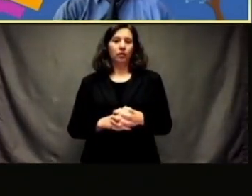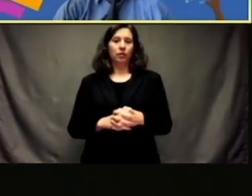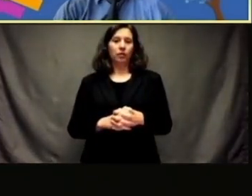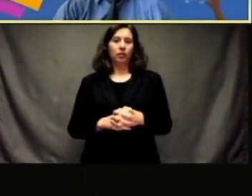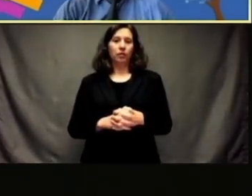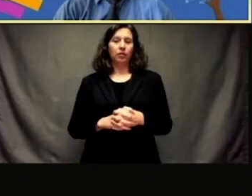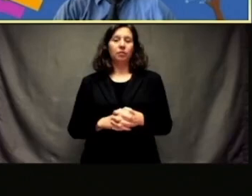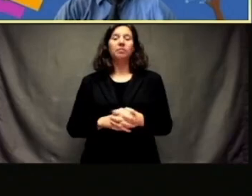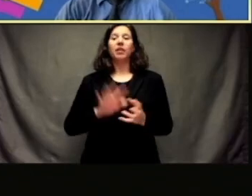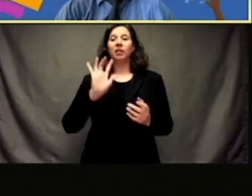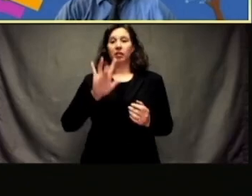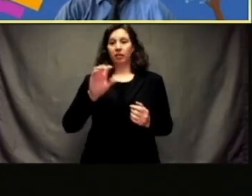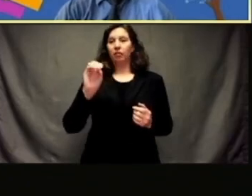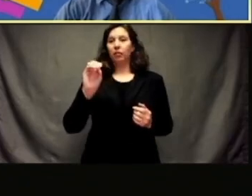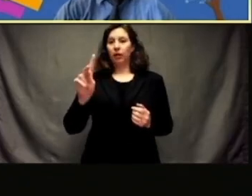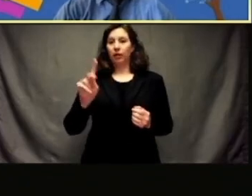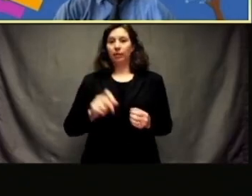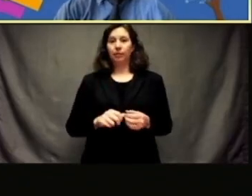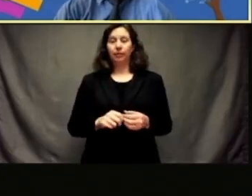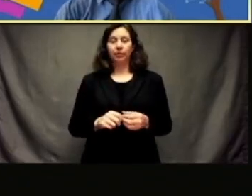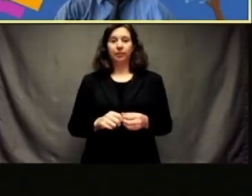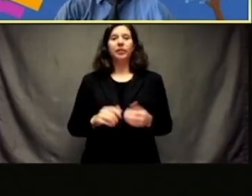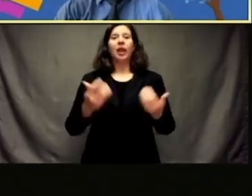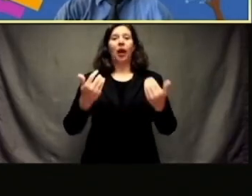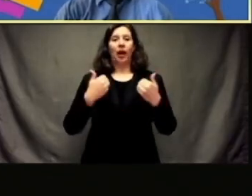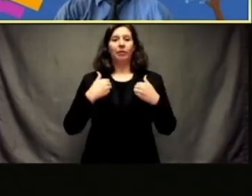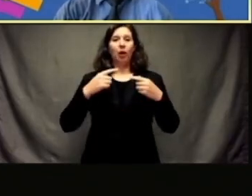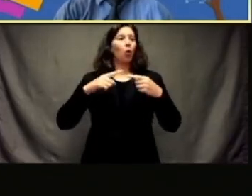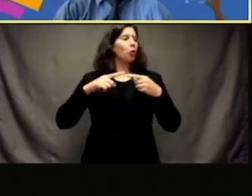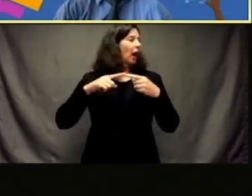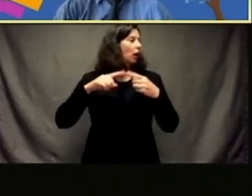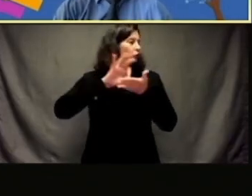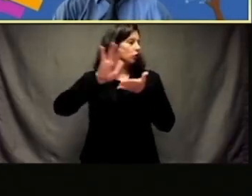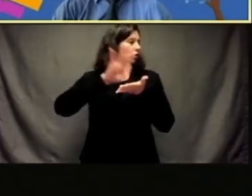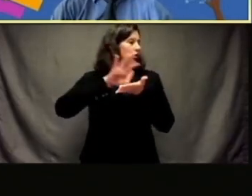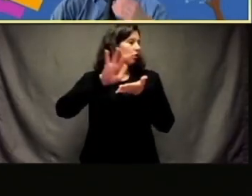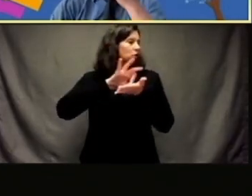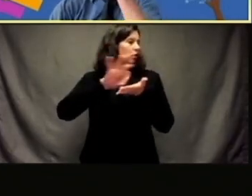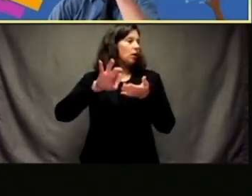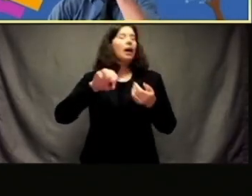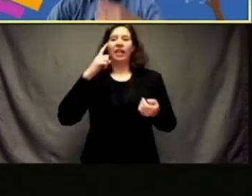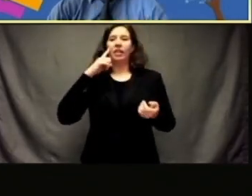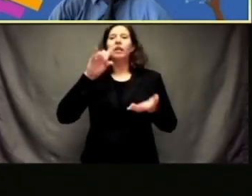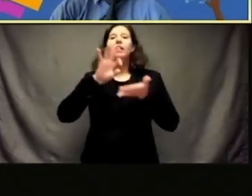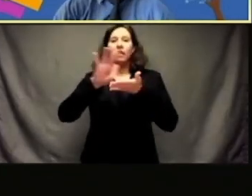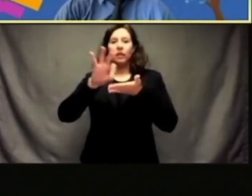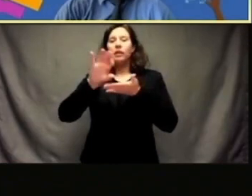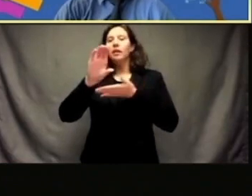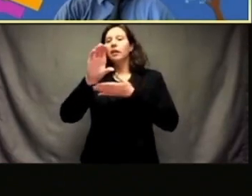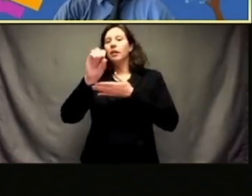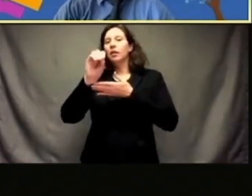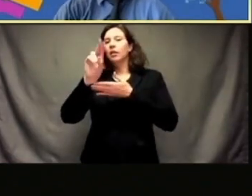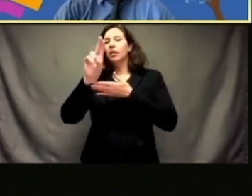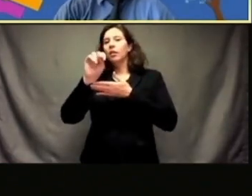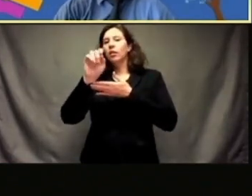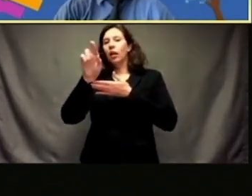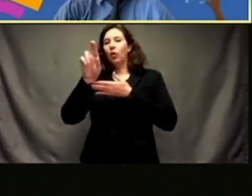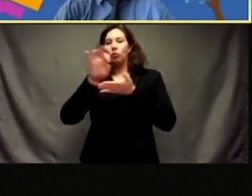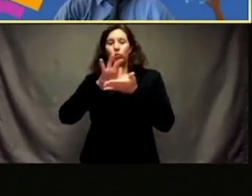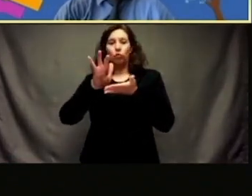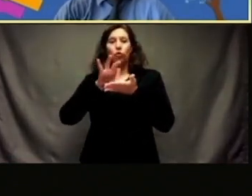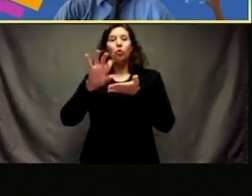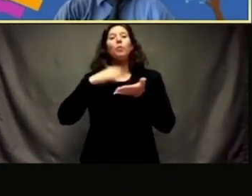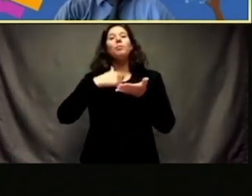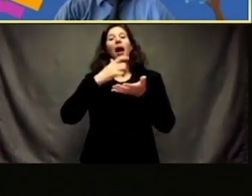And I click OK. Now I have my counter variable. So what I'm going to do is I'm going to change my